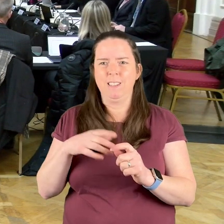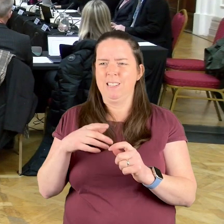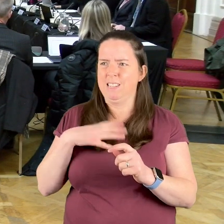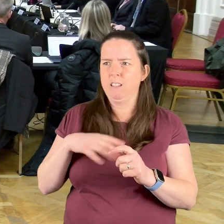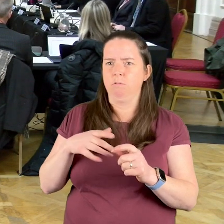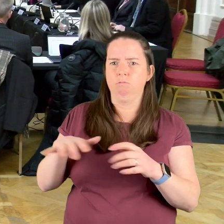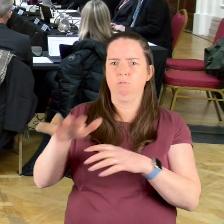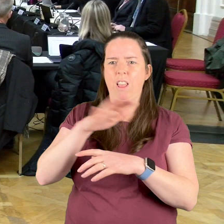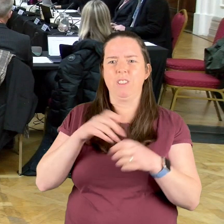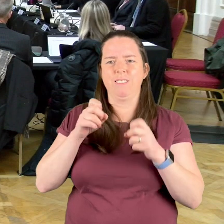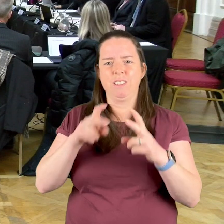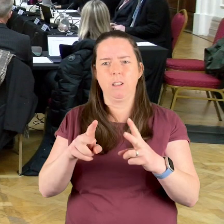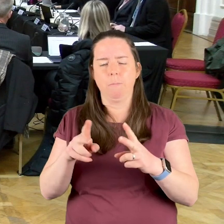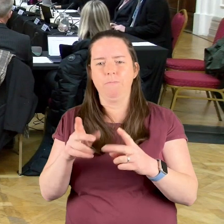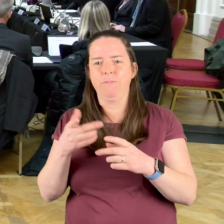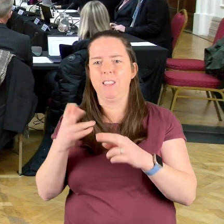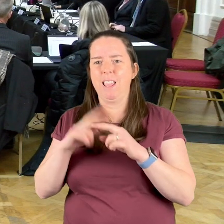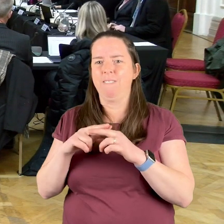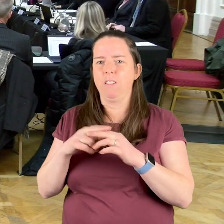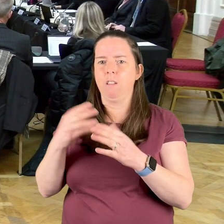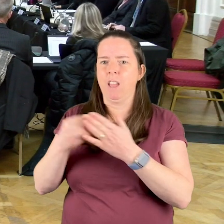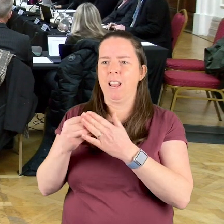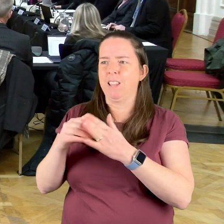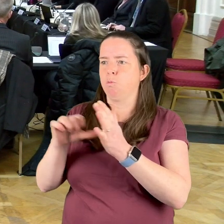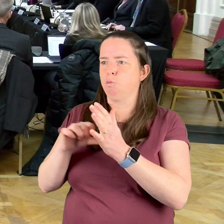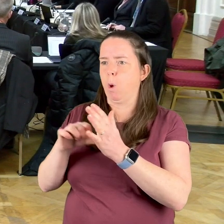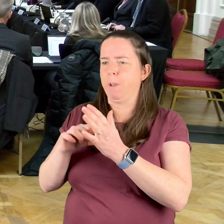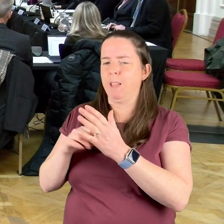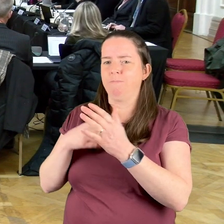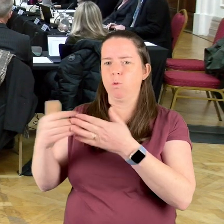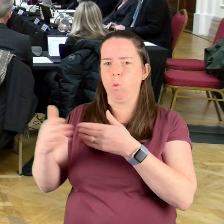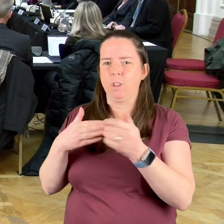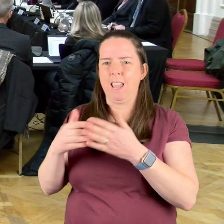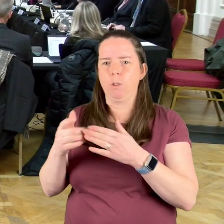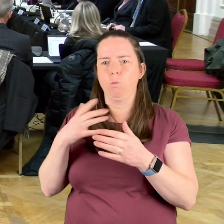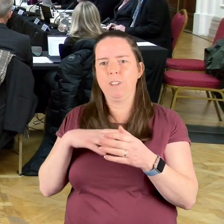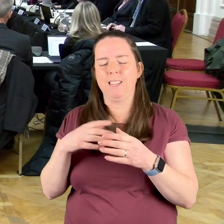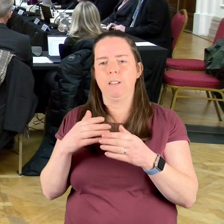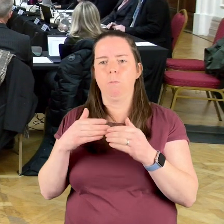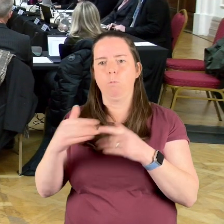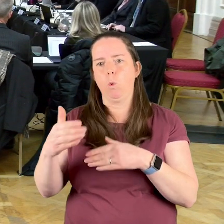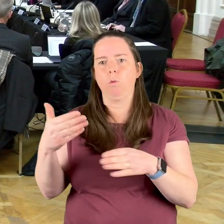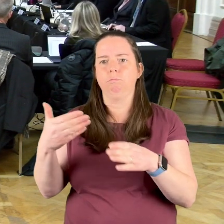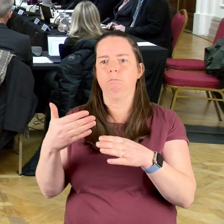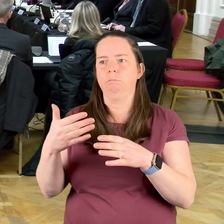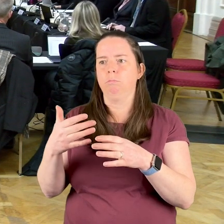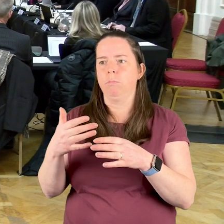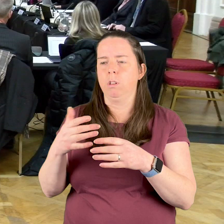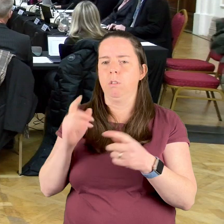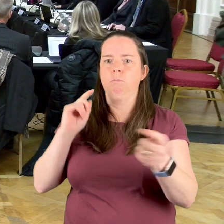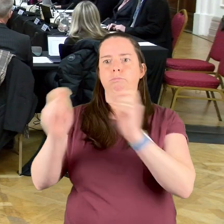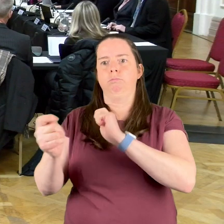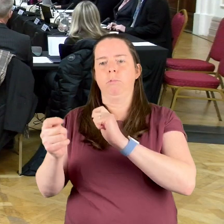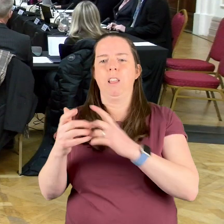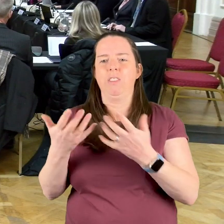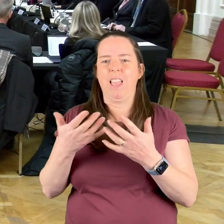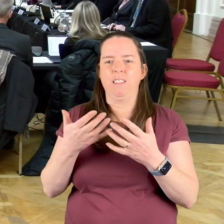out of this financial problem? We're going to have to do something more dramatic than just squeeze productivity.